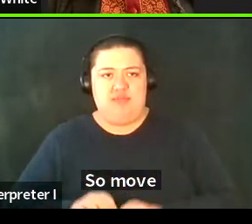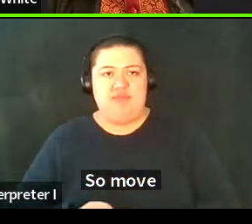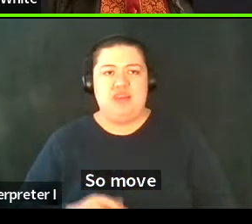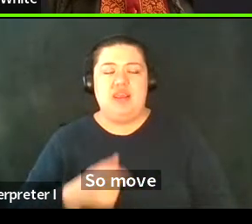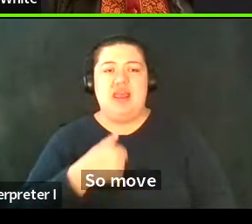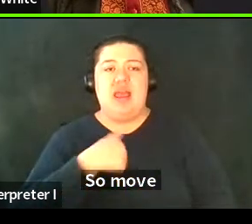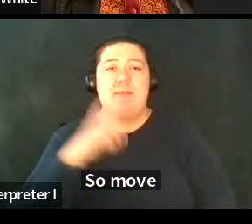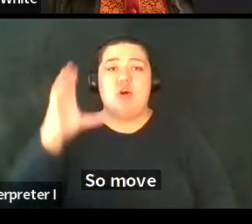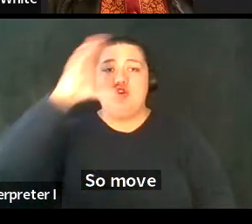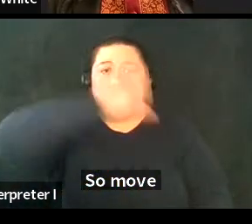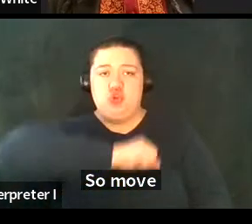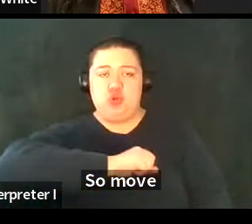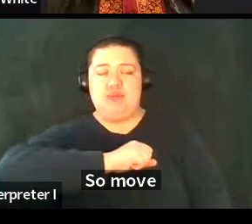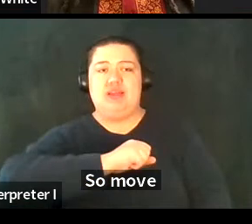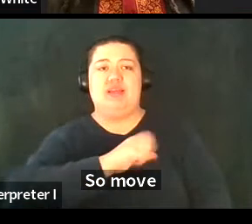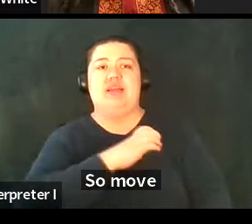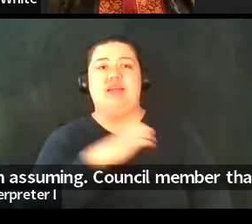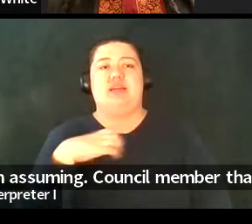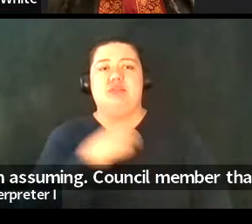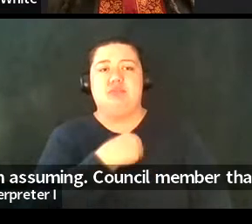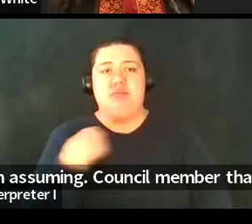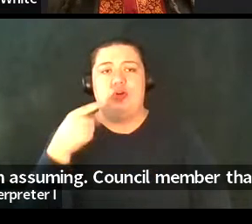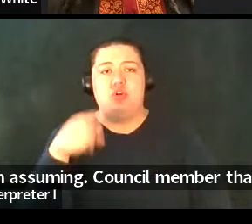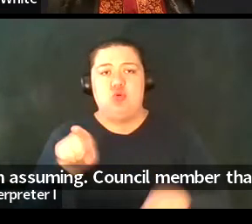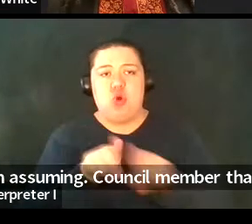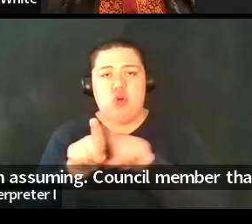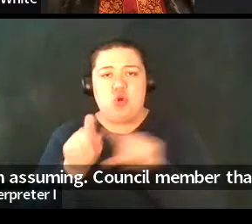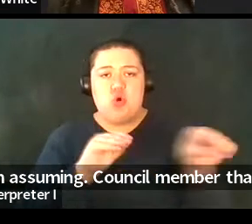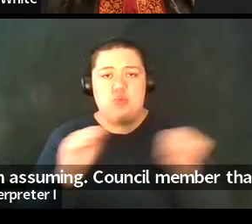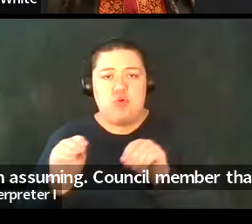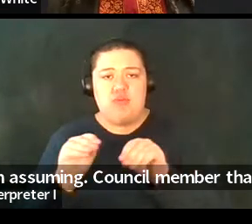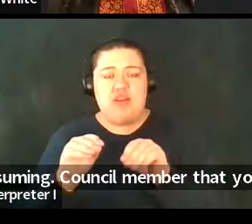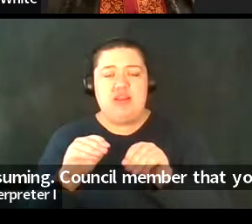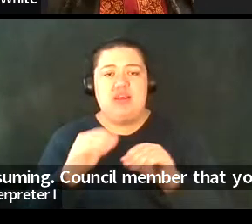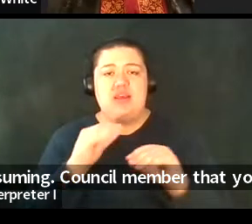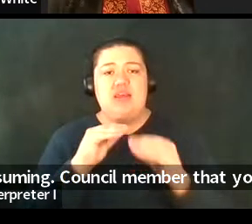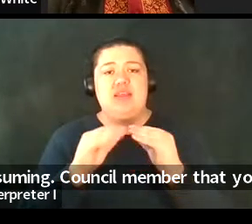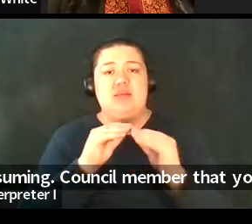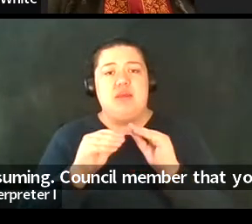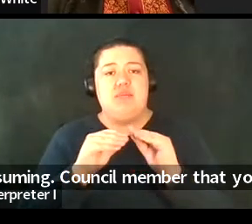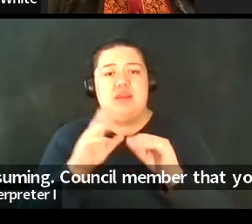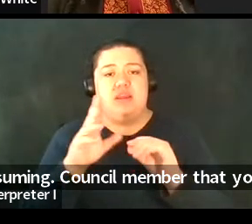assuming, Councilmember, that you are also moving the amendment nature of a substitute.